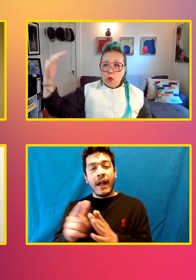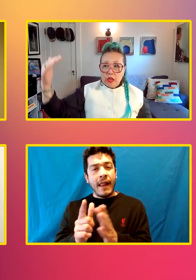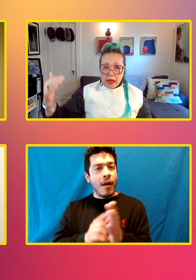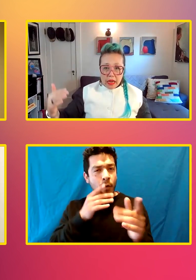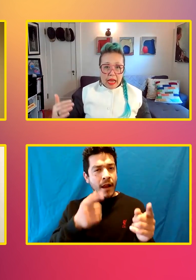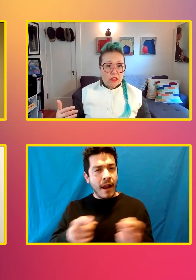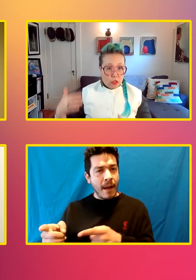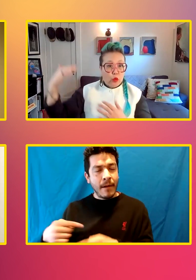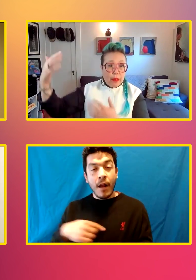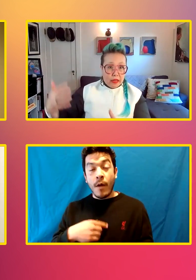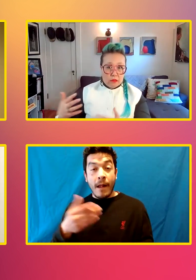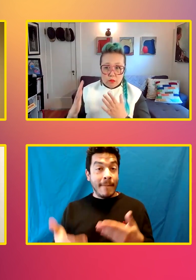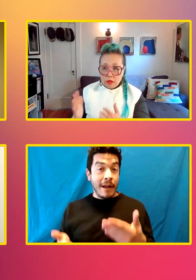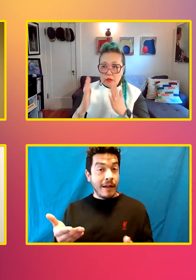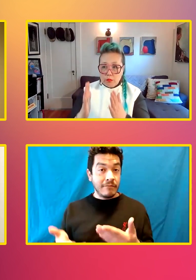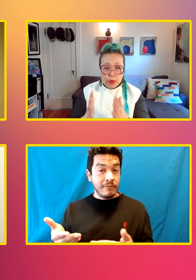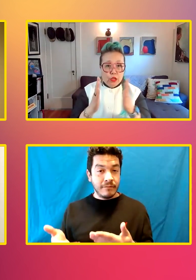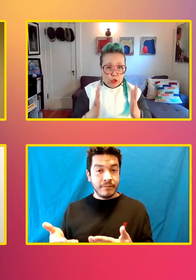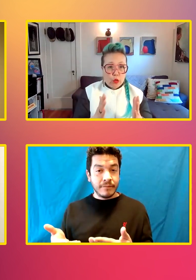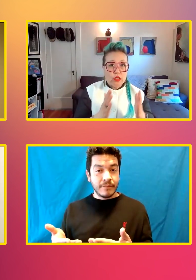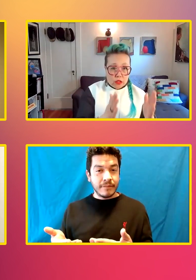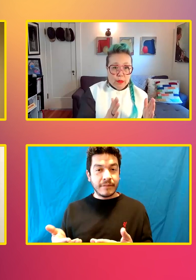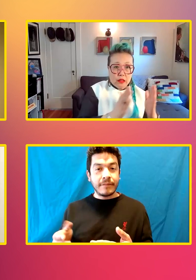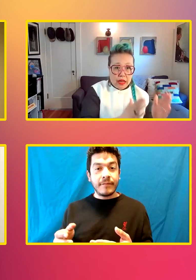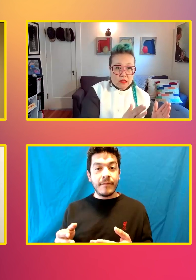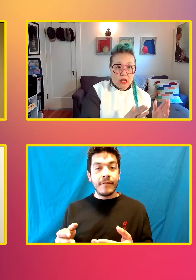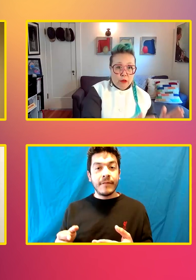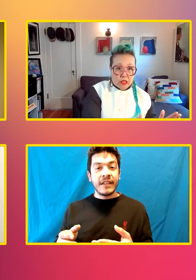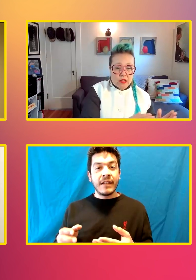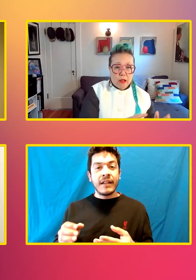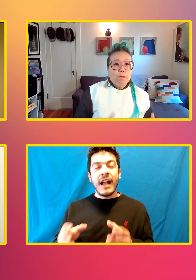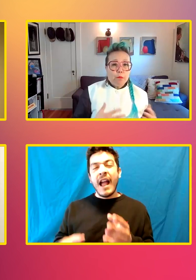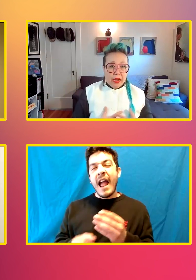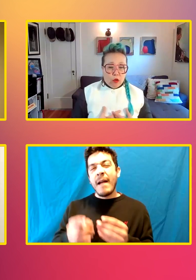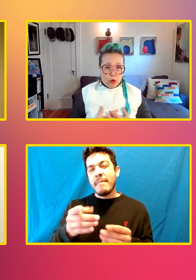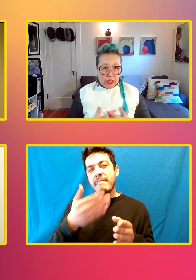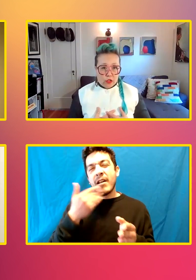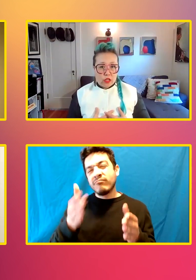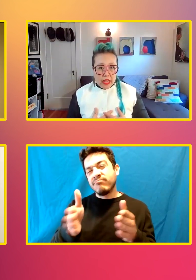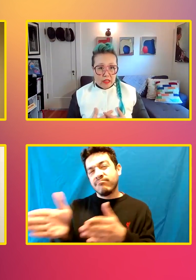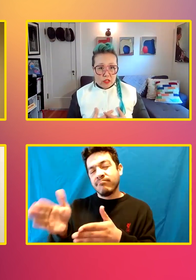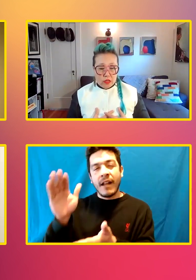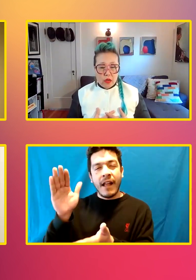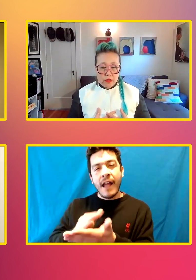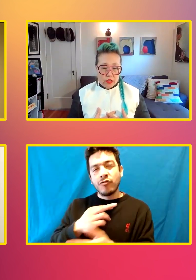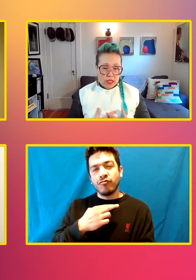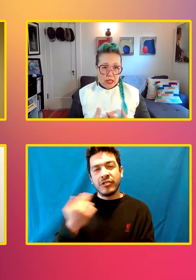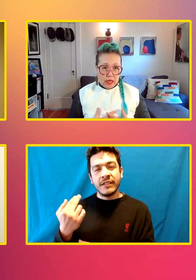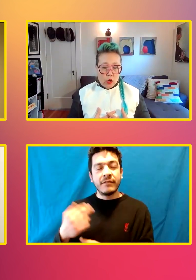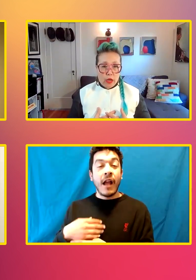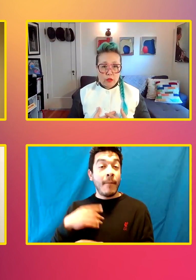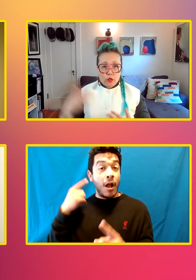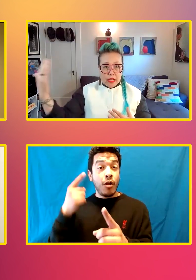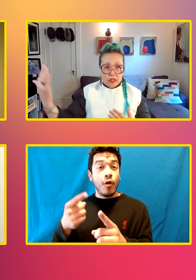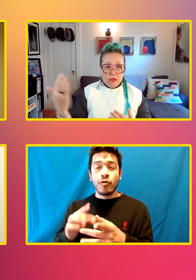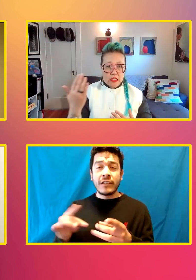ramifications. We might put you towards a little bit less in risk. My goal then to the client are to say